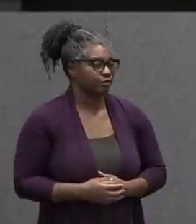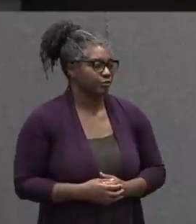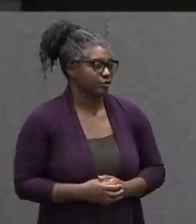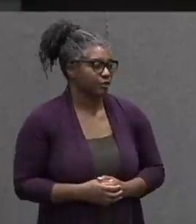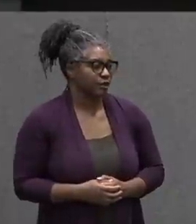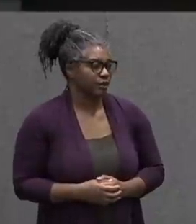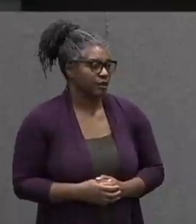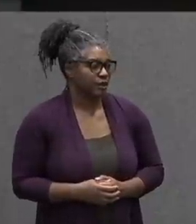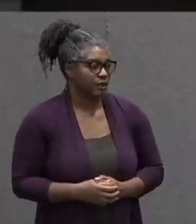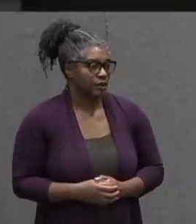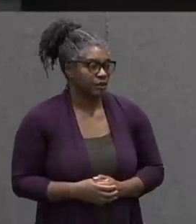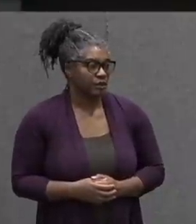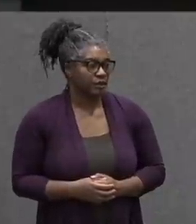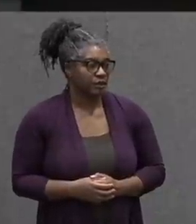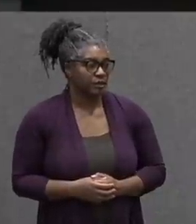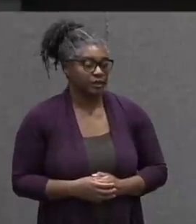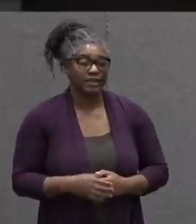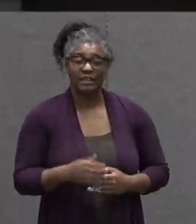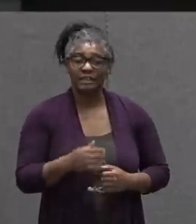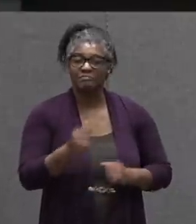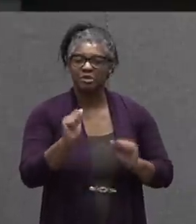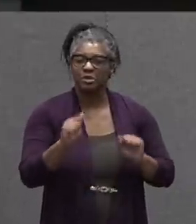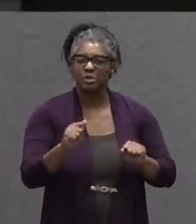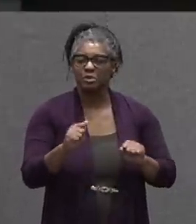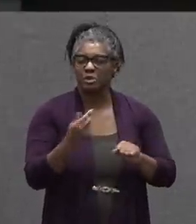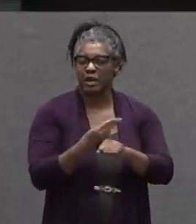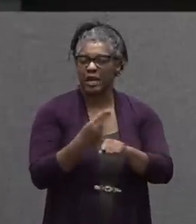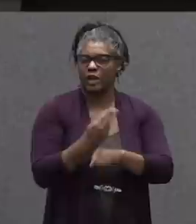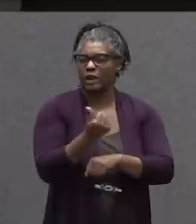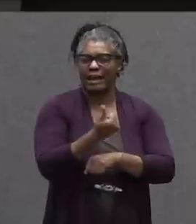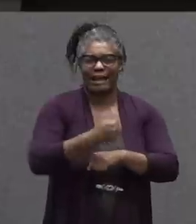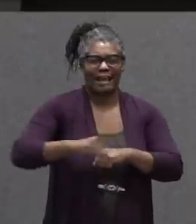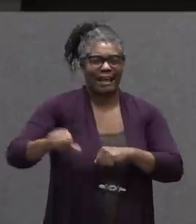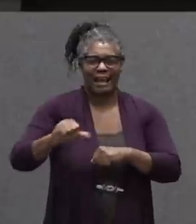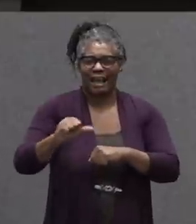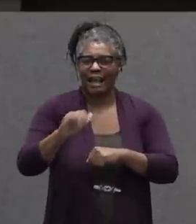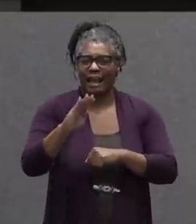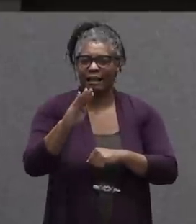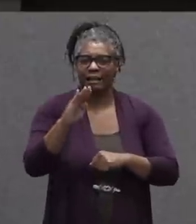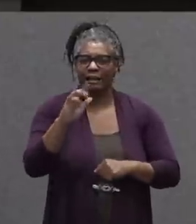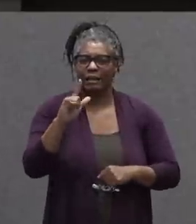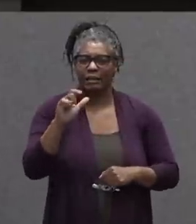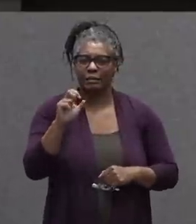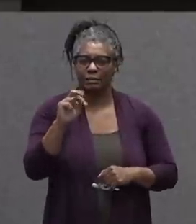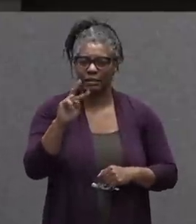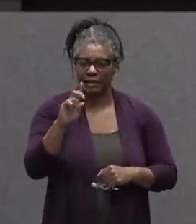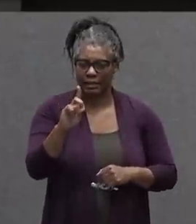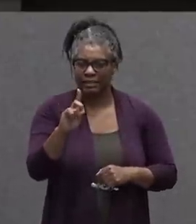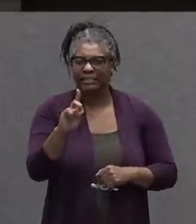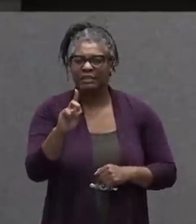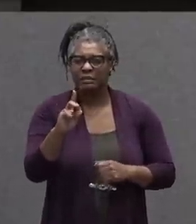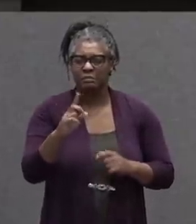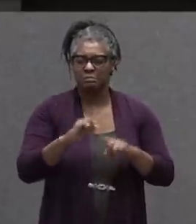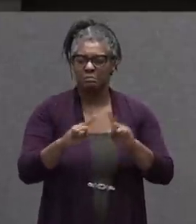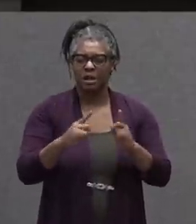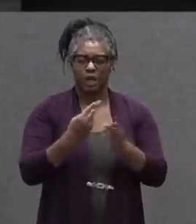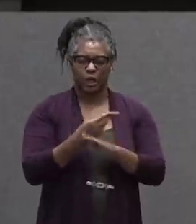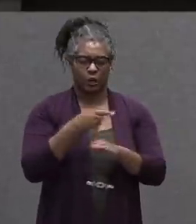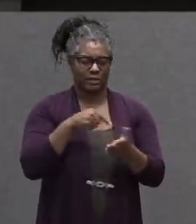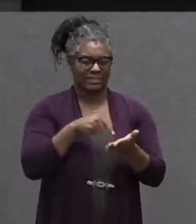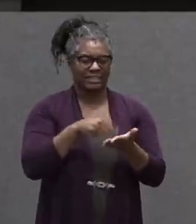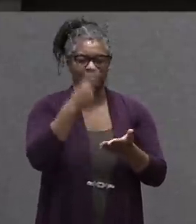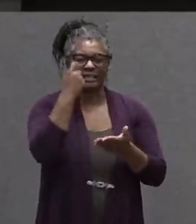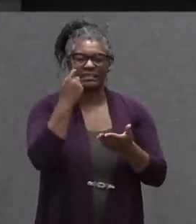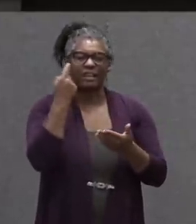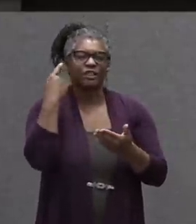Now, you could do this with any blends. These are just the ones that I thought would be good to start with and that you might be familiar with. After I